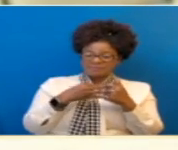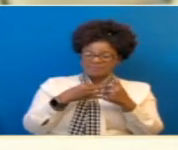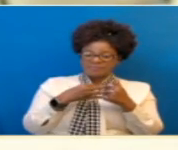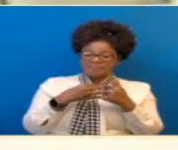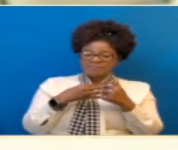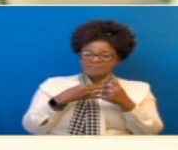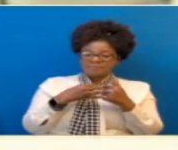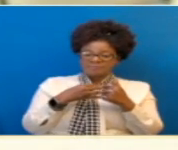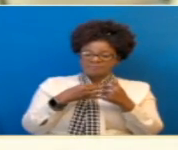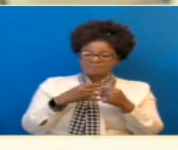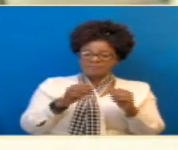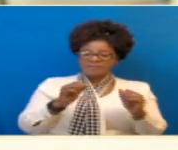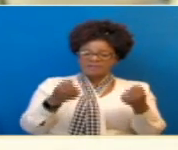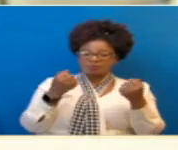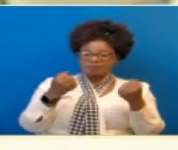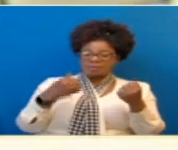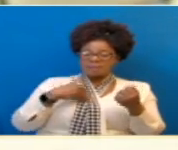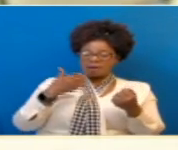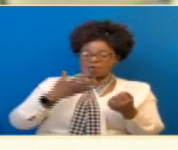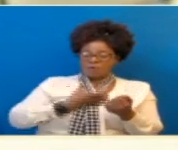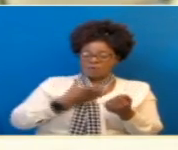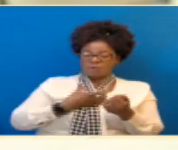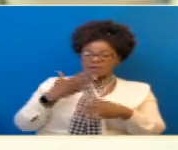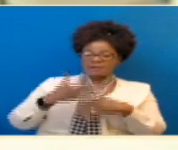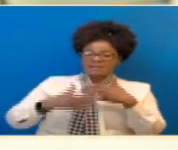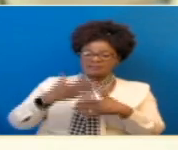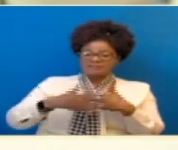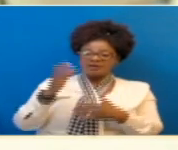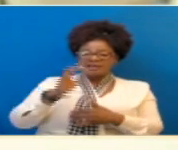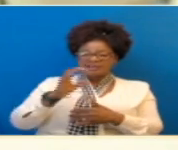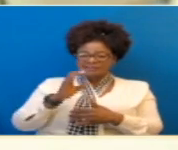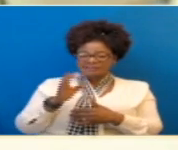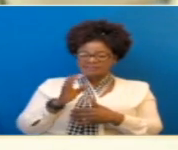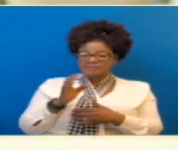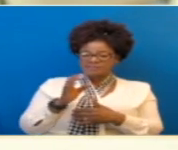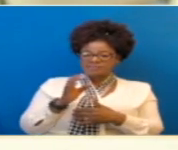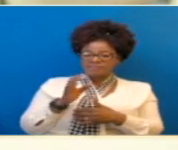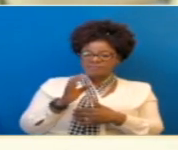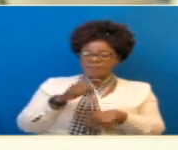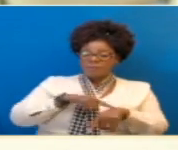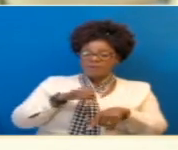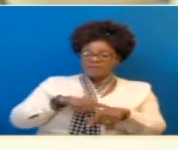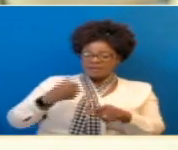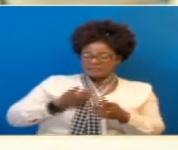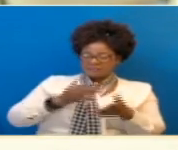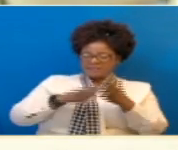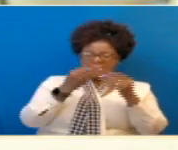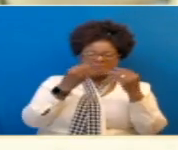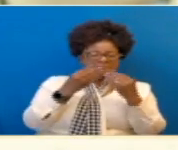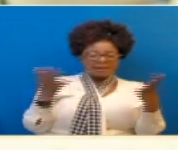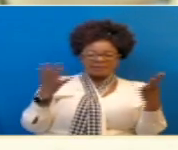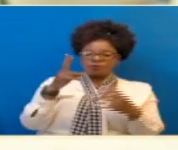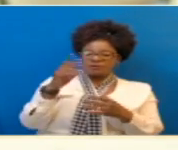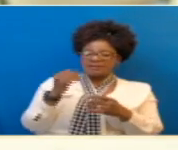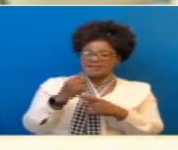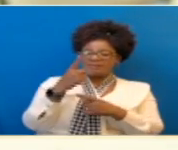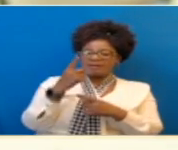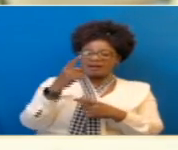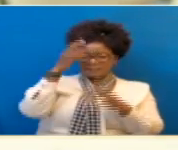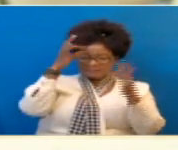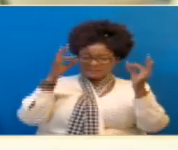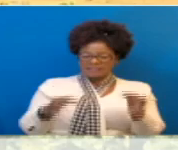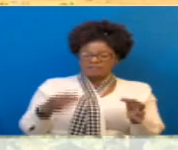2008 by rescuing my own relatives, cousins, and when the girls became many in 2011, I decided to register